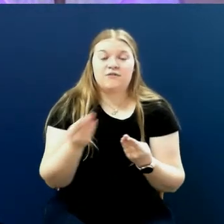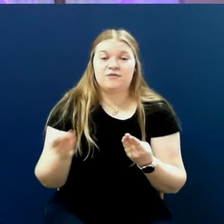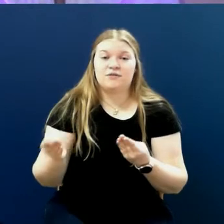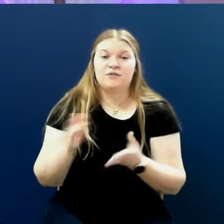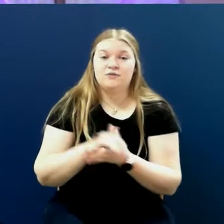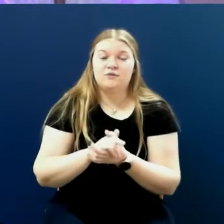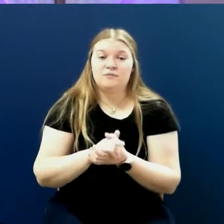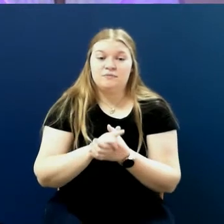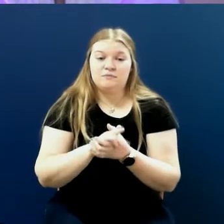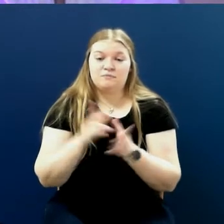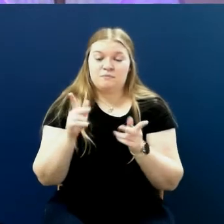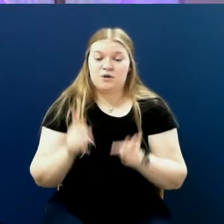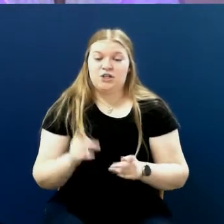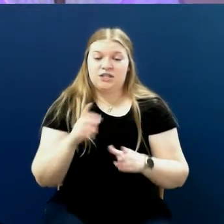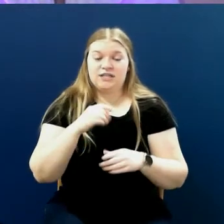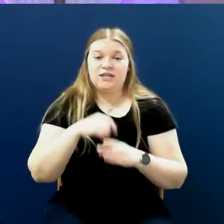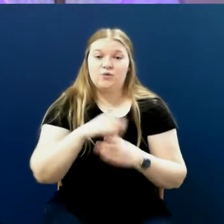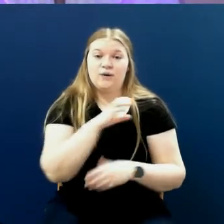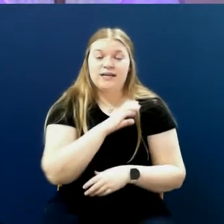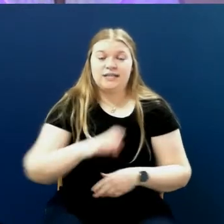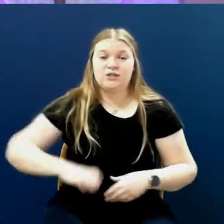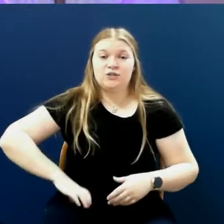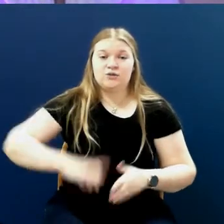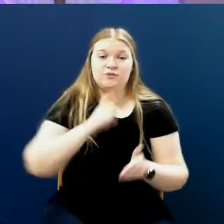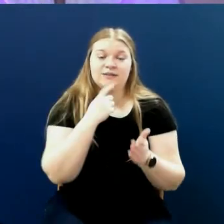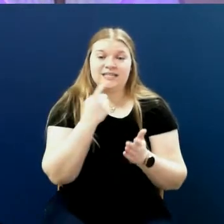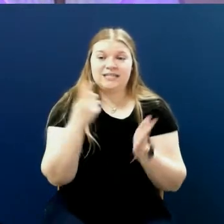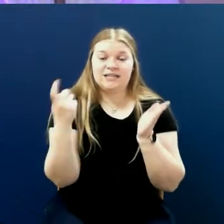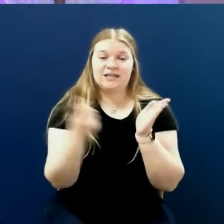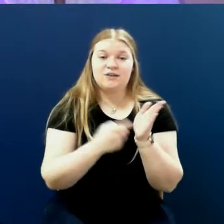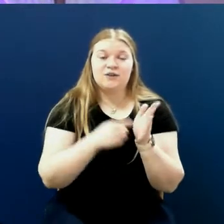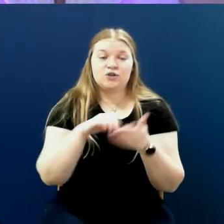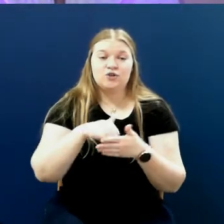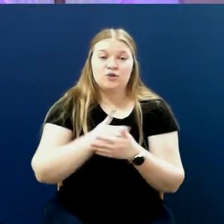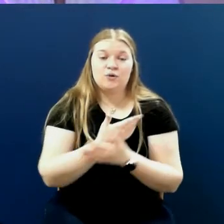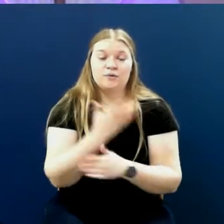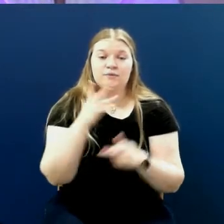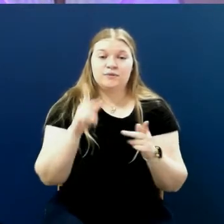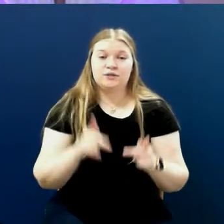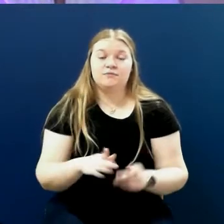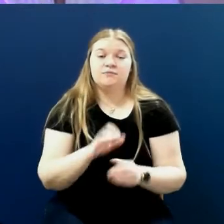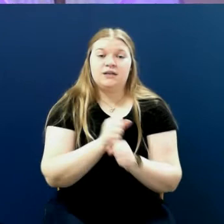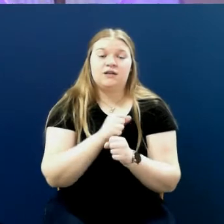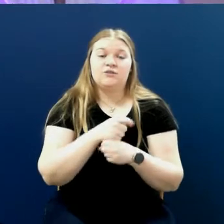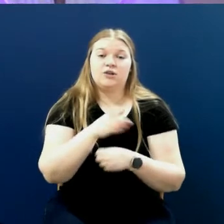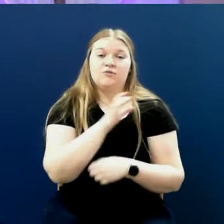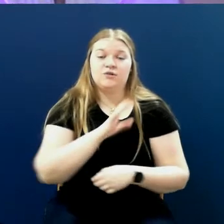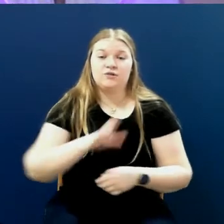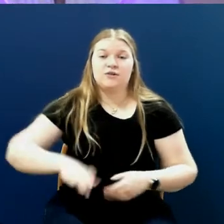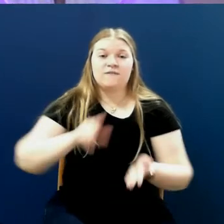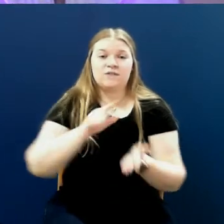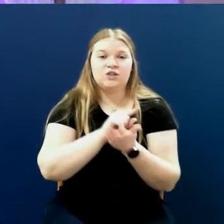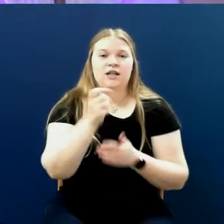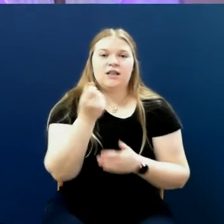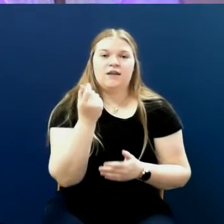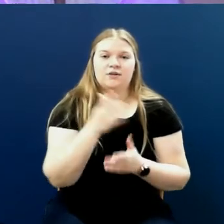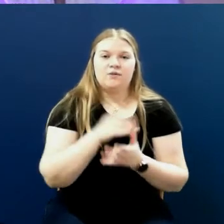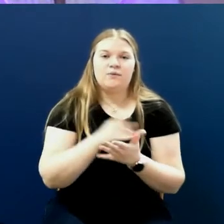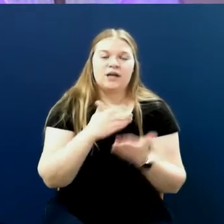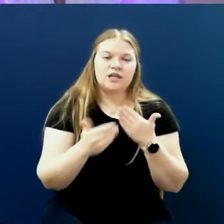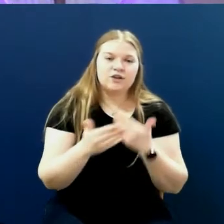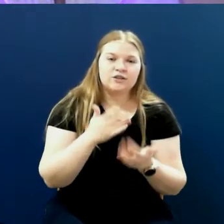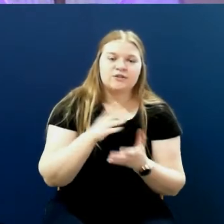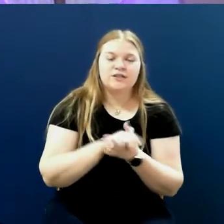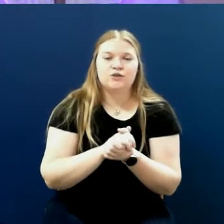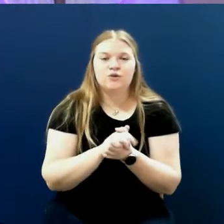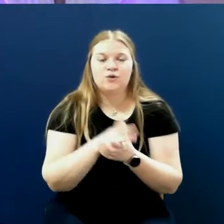Christ, notice what it says here. As we've put on this new person created in Christ, verse 11, whether there is